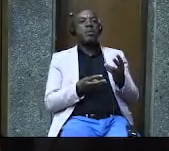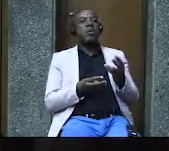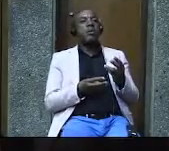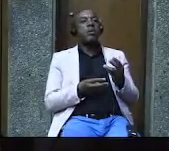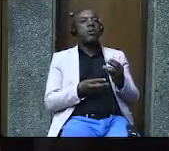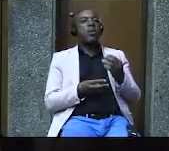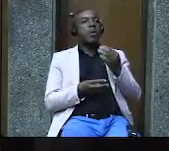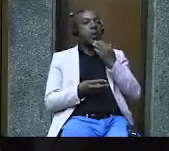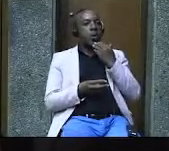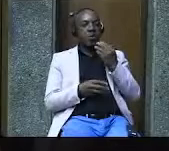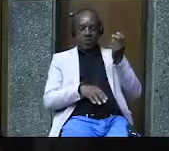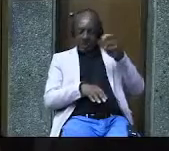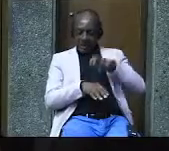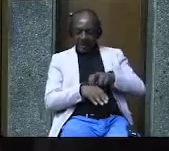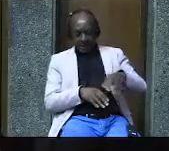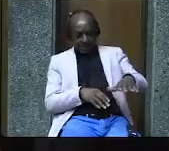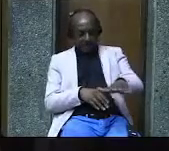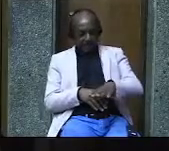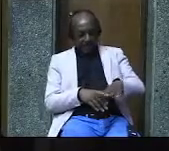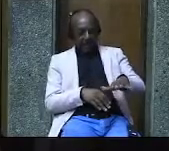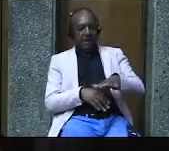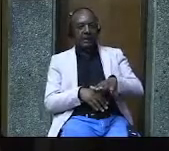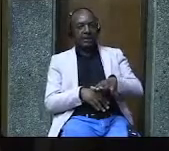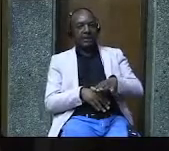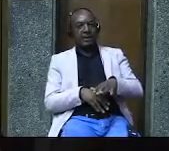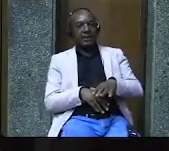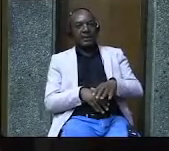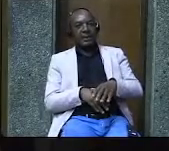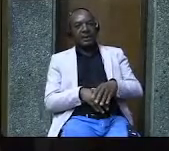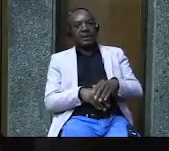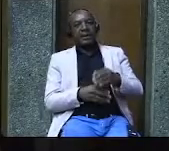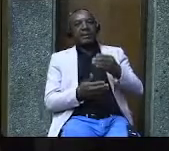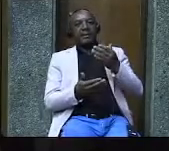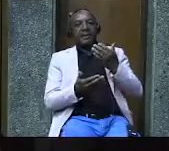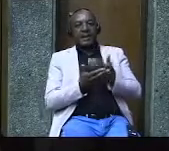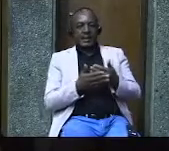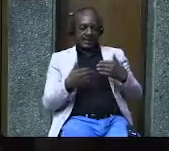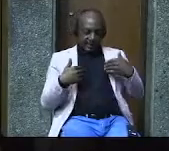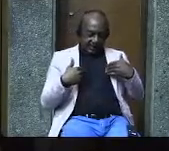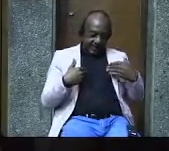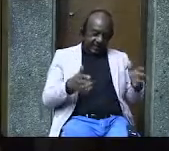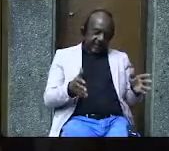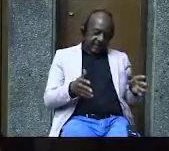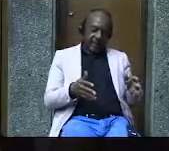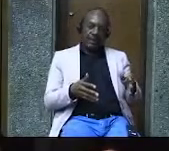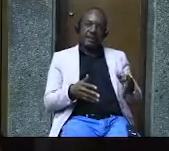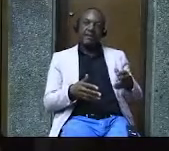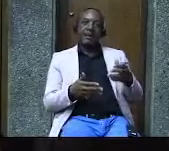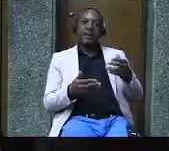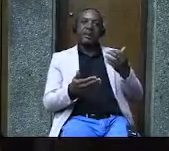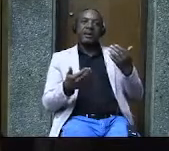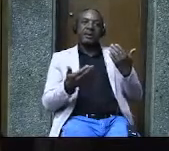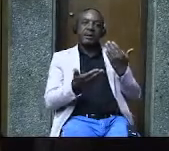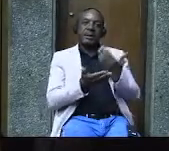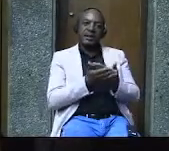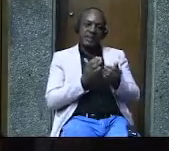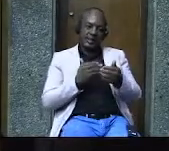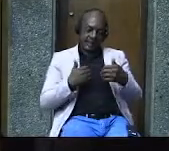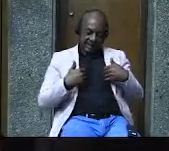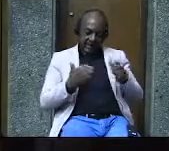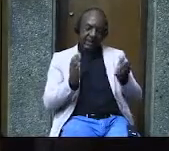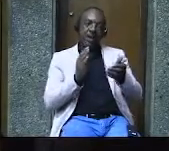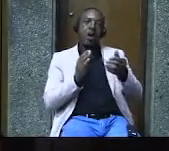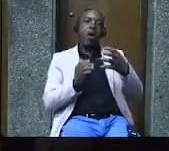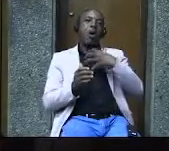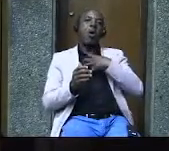lapho bangaqala khona indawo zokuthi bakwazi kuyiphilisa kulo mhlaba wanamhlanje South Africa mawudlula 35 years